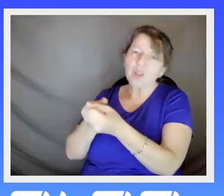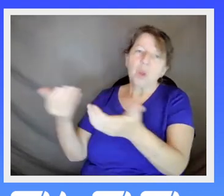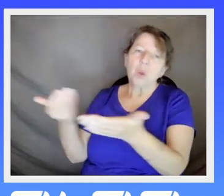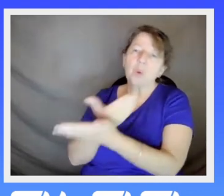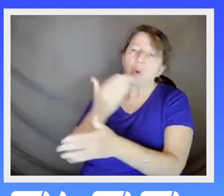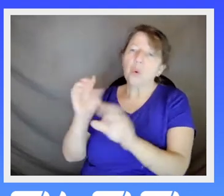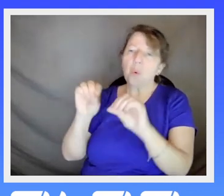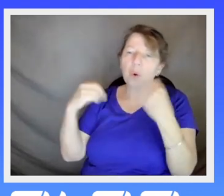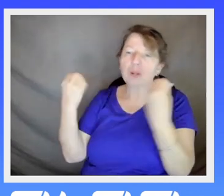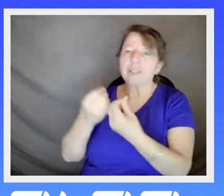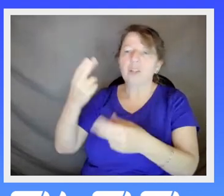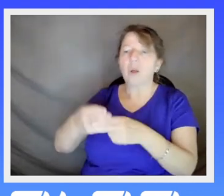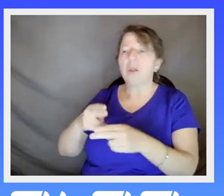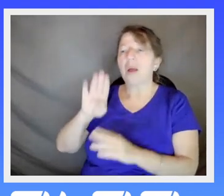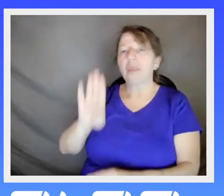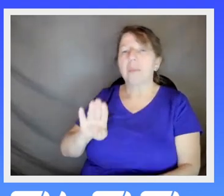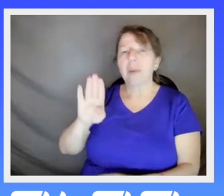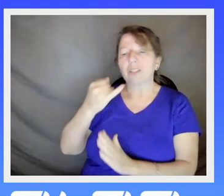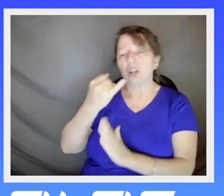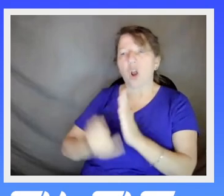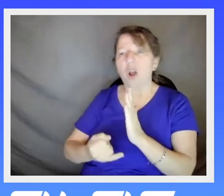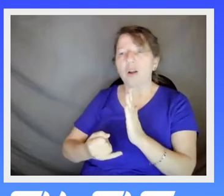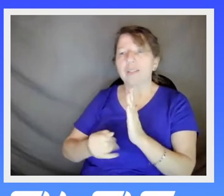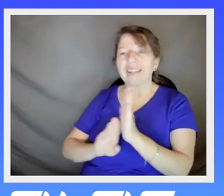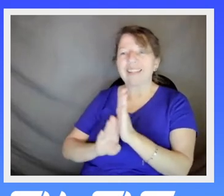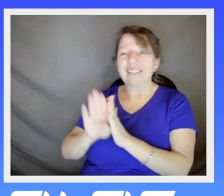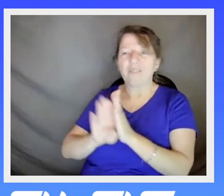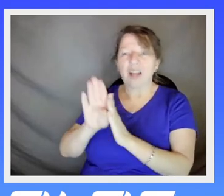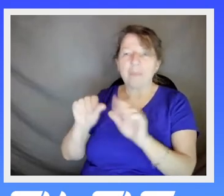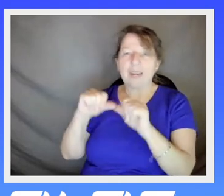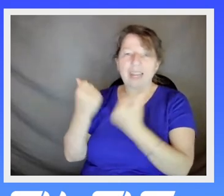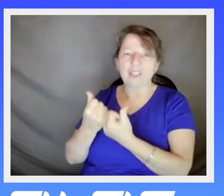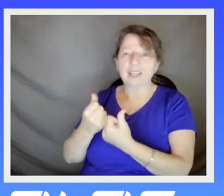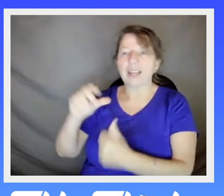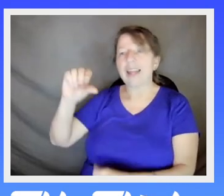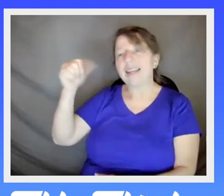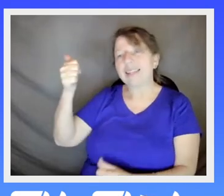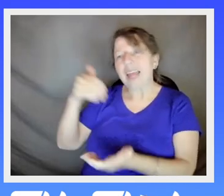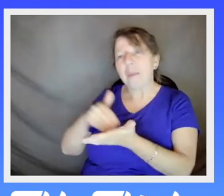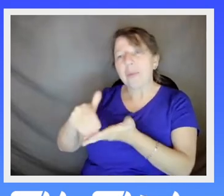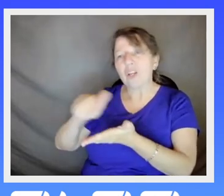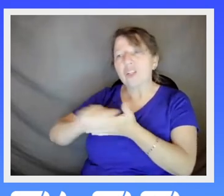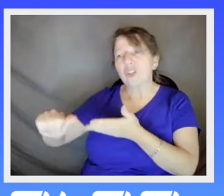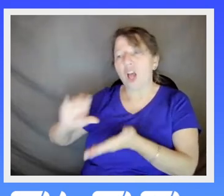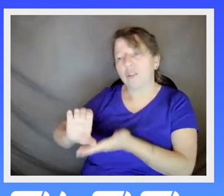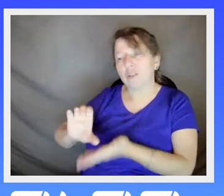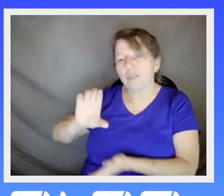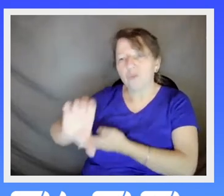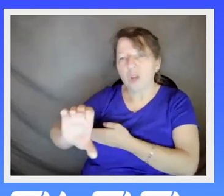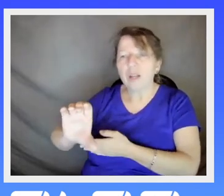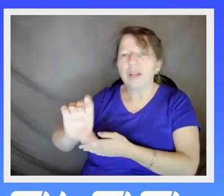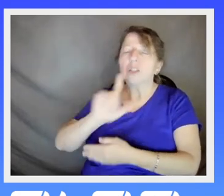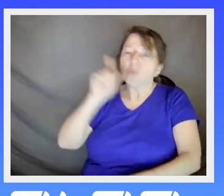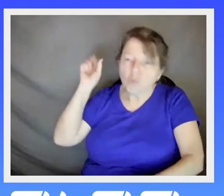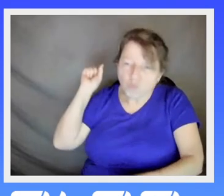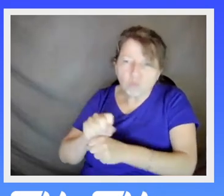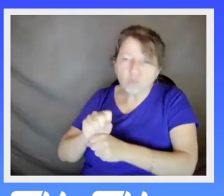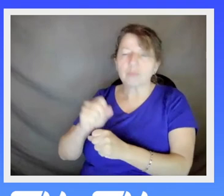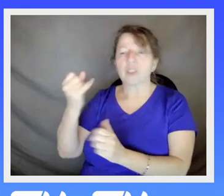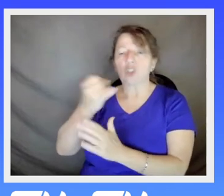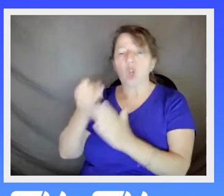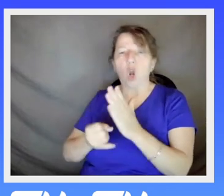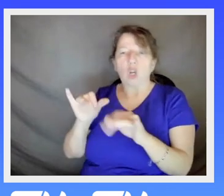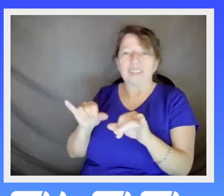Arts Development Agency with a $10 million fund to help us make sure that arts continues to be part of how we do the